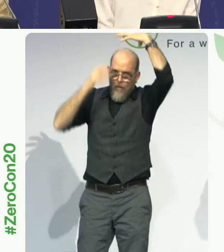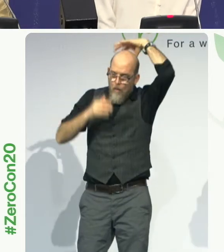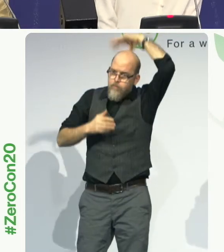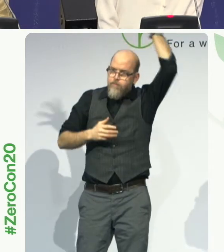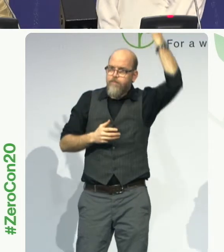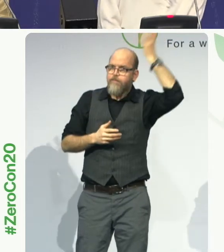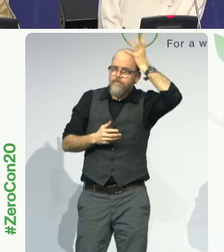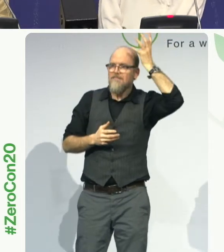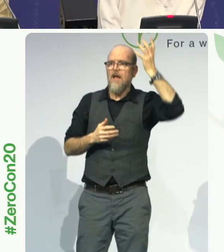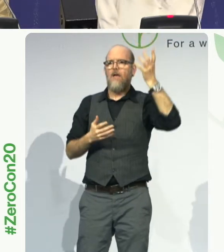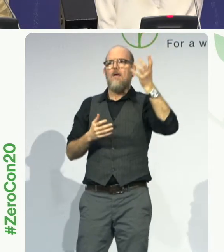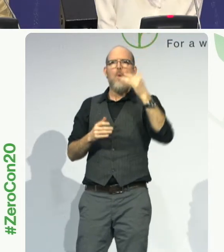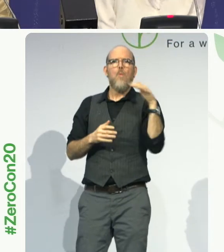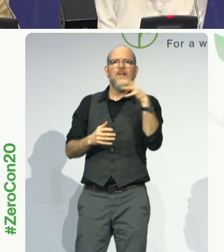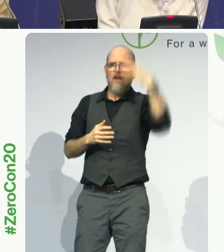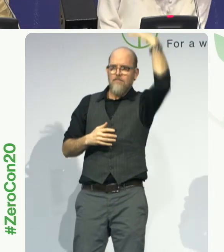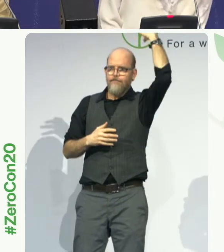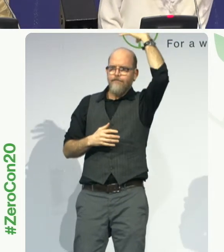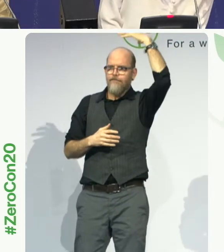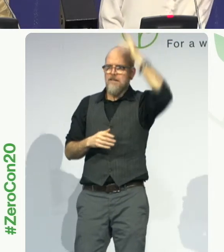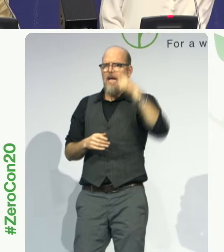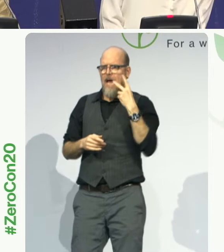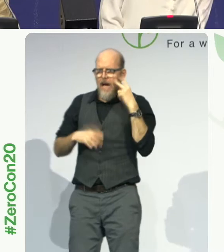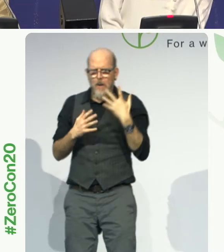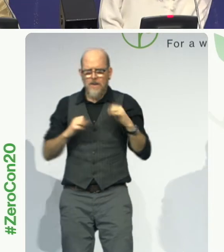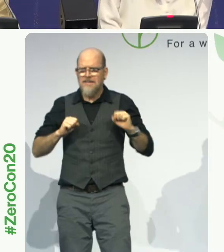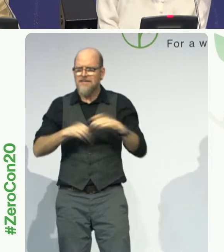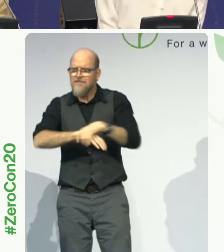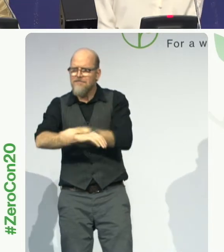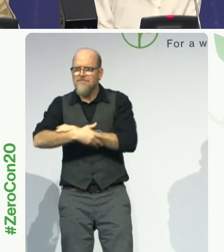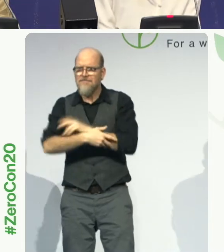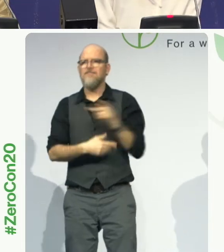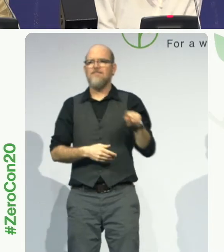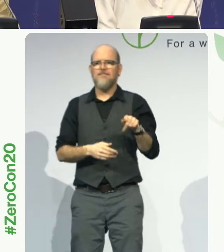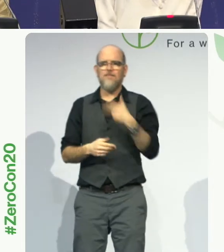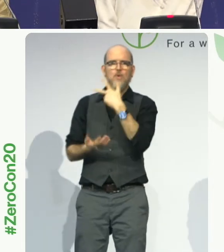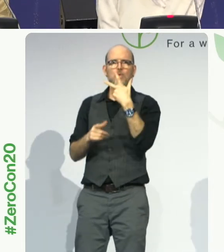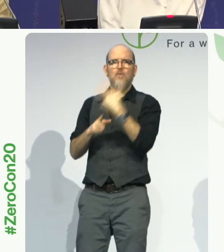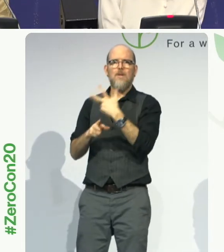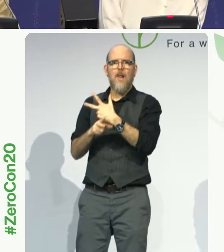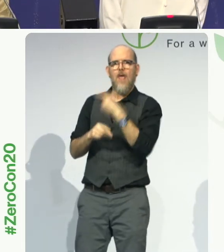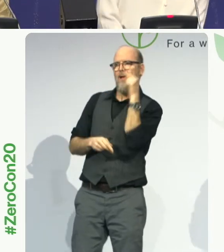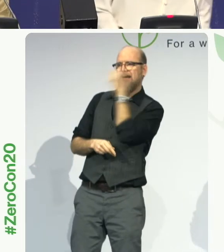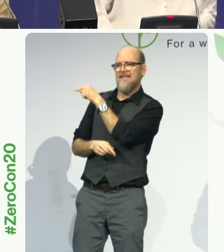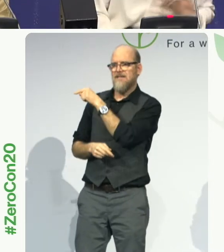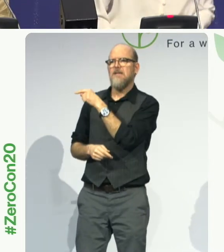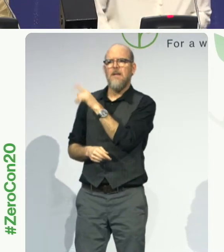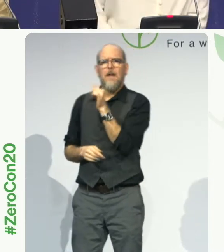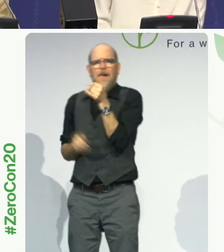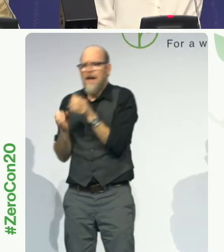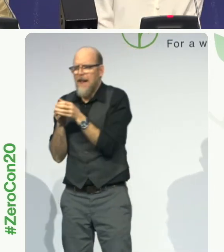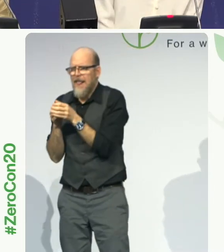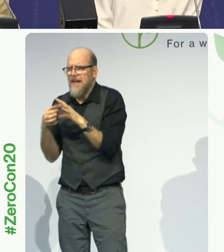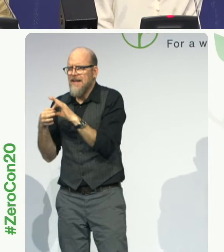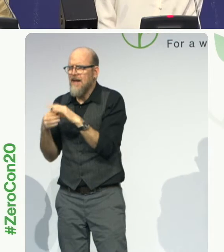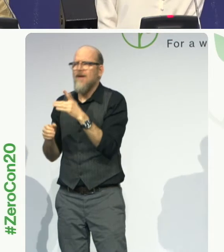de Titlan, Guatemala. What began as a small committee of parents has grown to become a